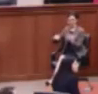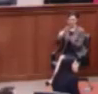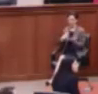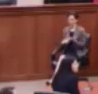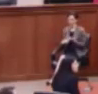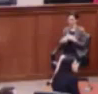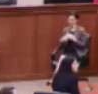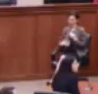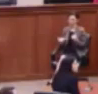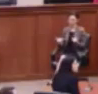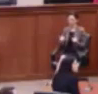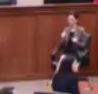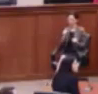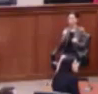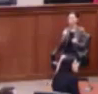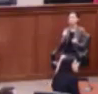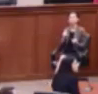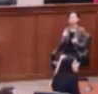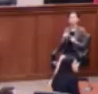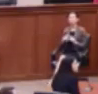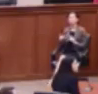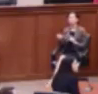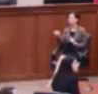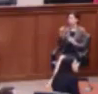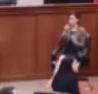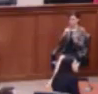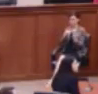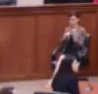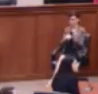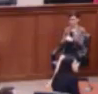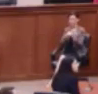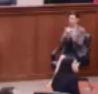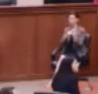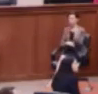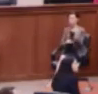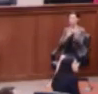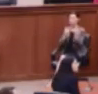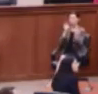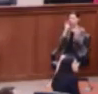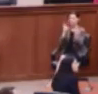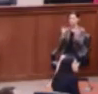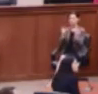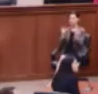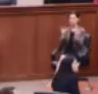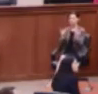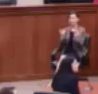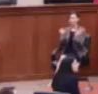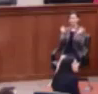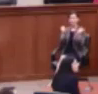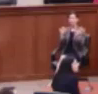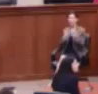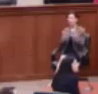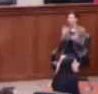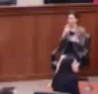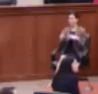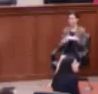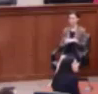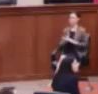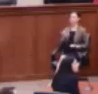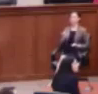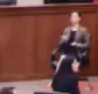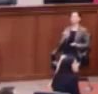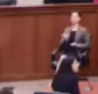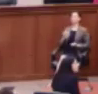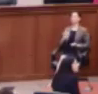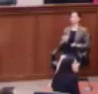today from our end, but as you read through these, you're going to see a lot of things that probably will pop out and be very